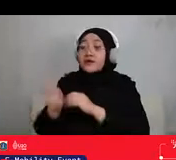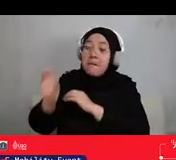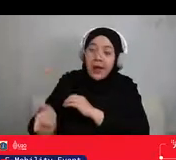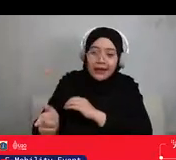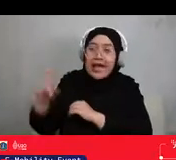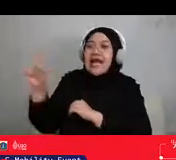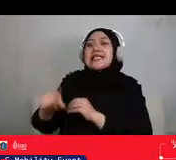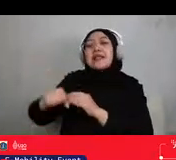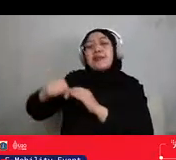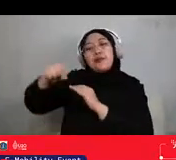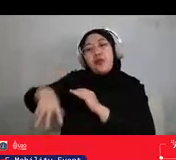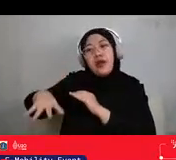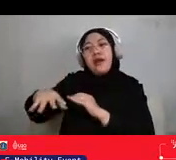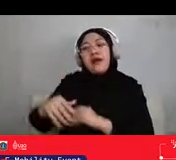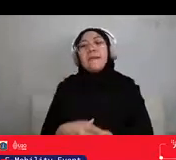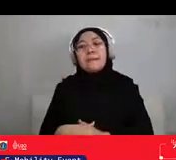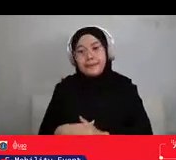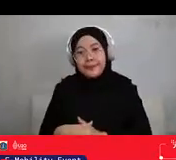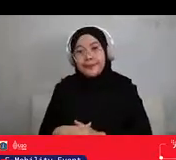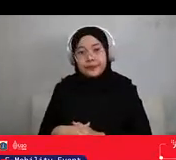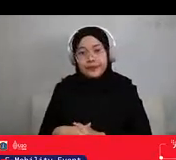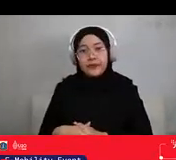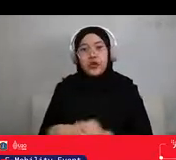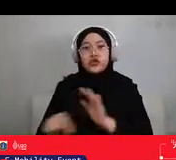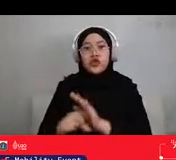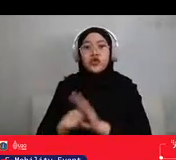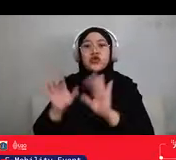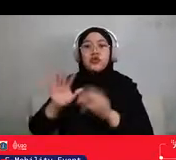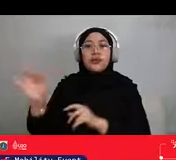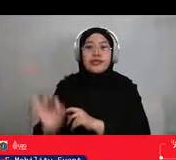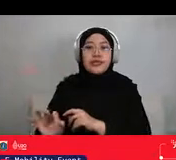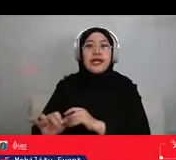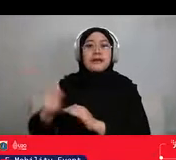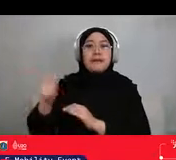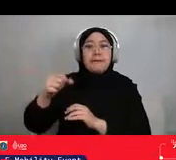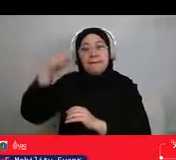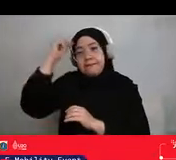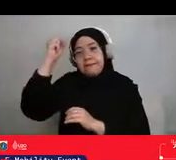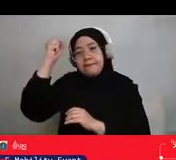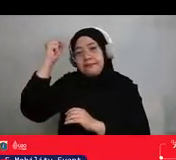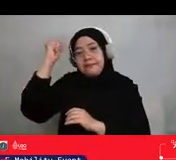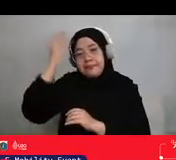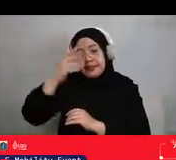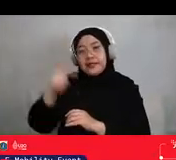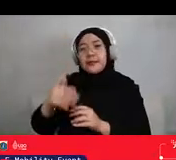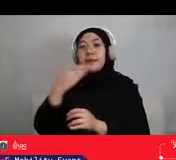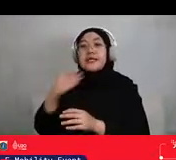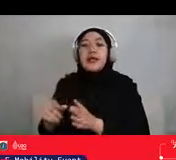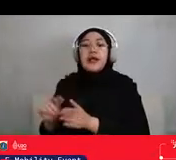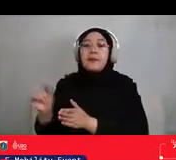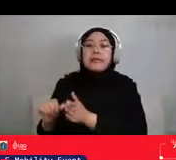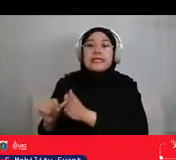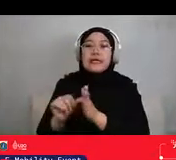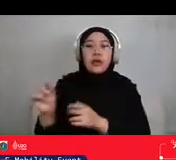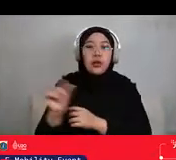as against 10% of the bus cost being net financed by the equity, for the electric bus, it has to be almost 46